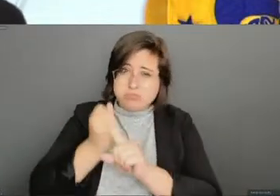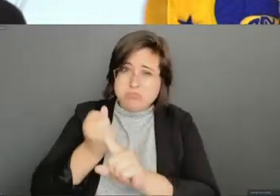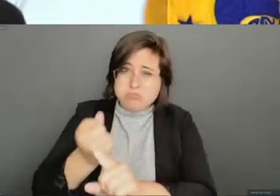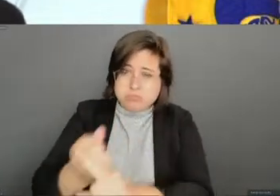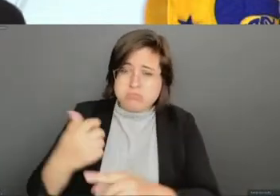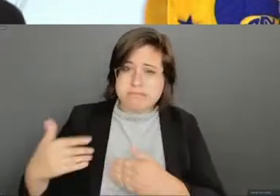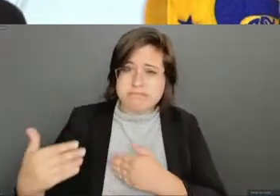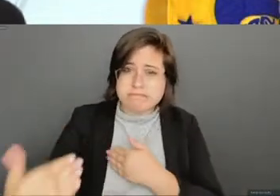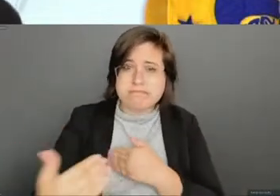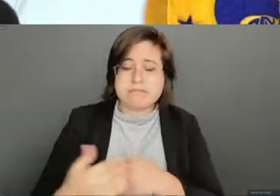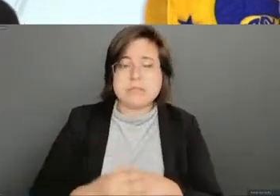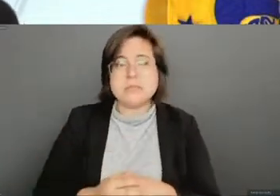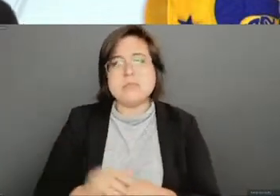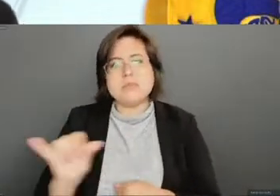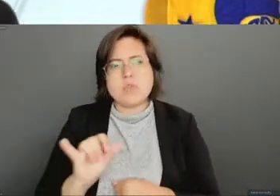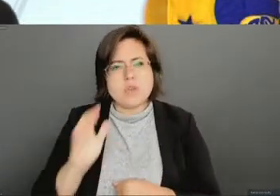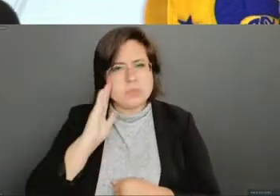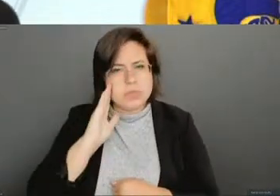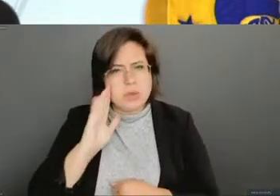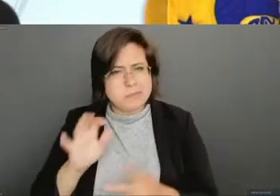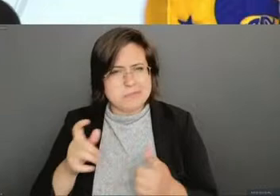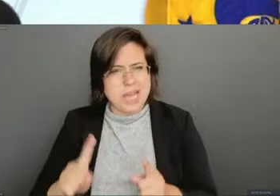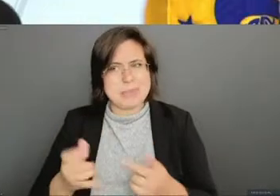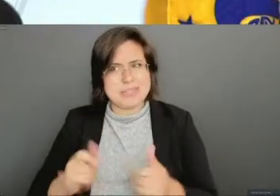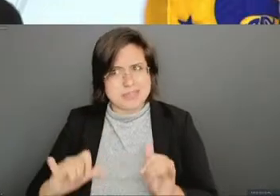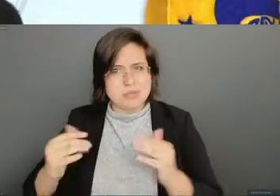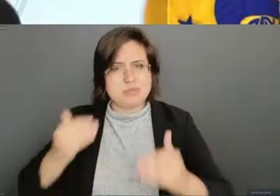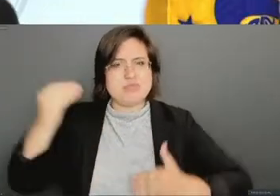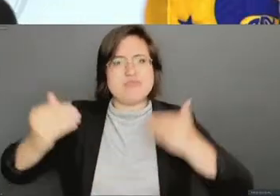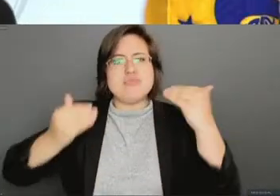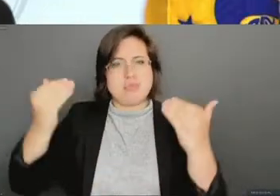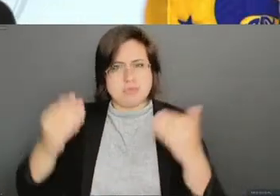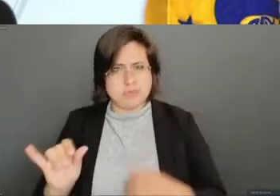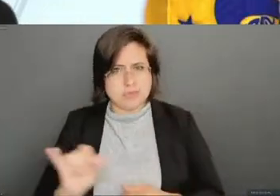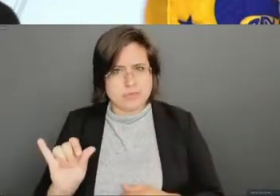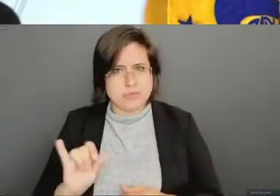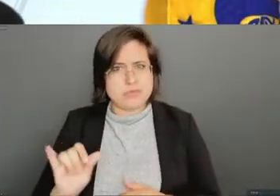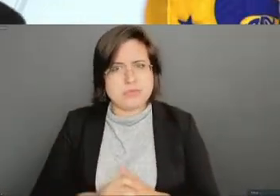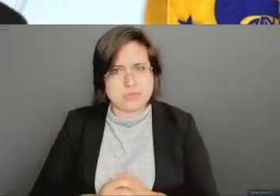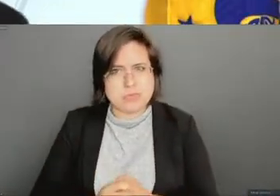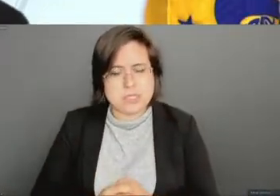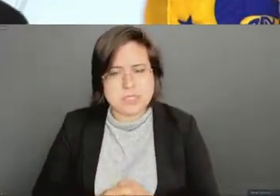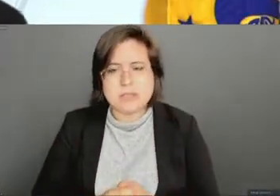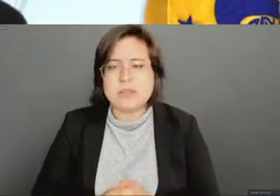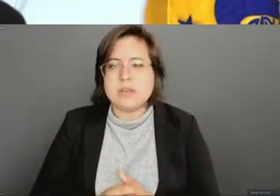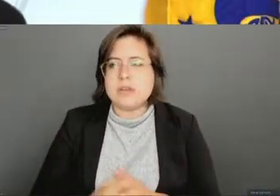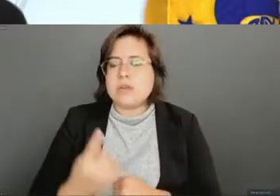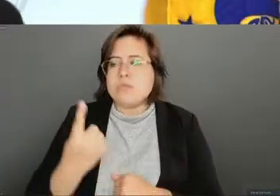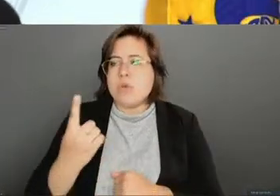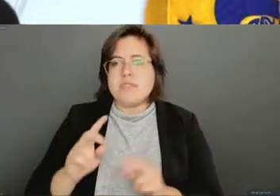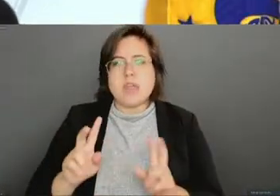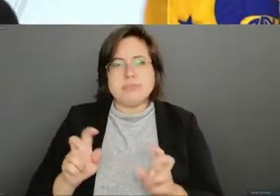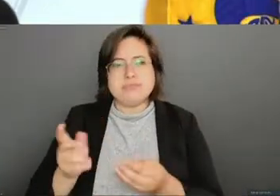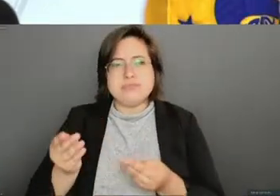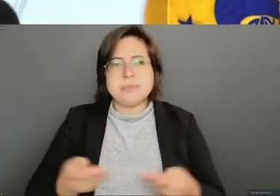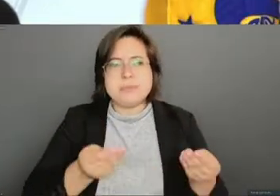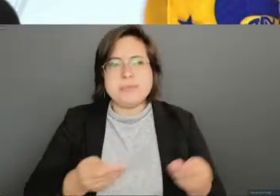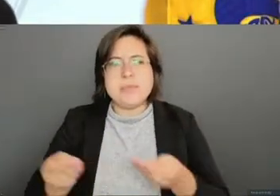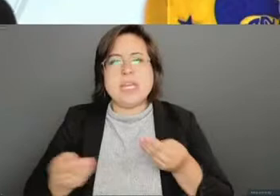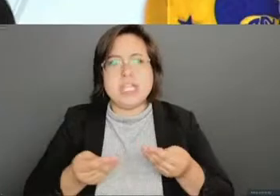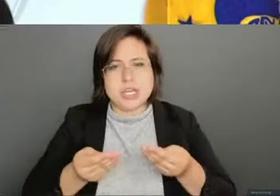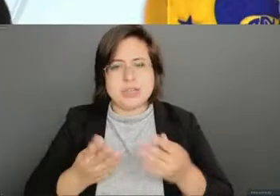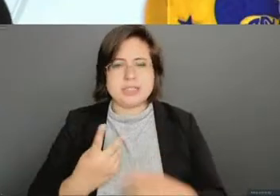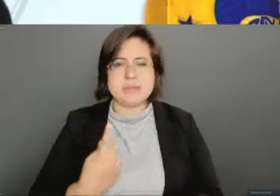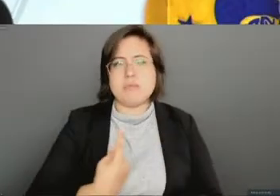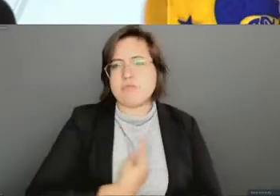that it plays out in older age as well. And one of the mediators actually for this is actually loneliness and isolation.